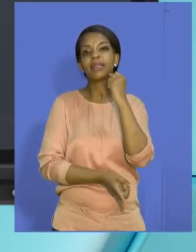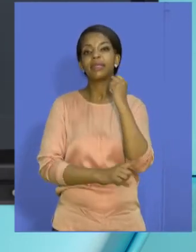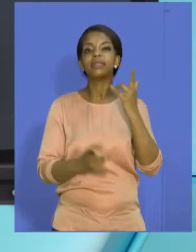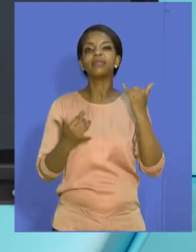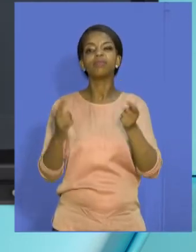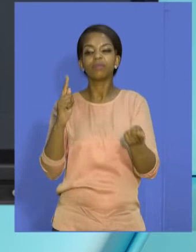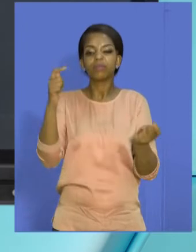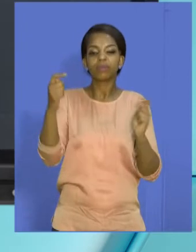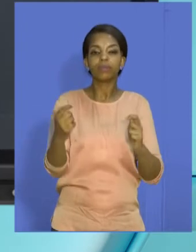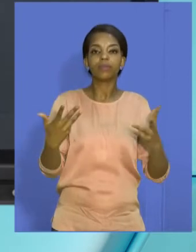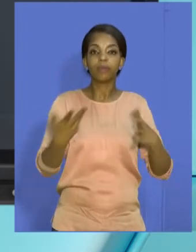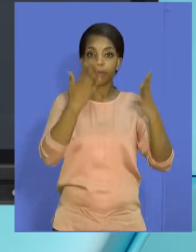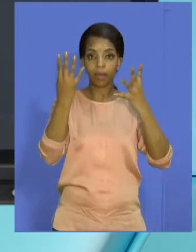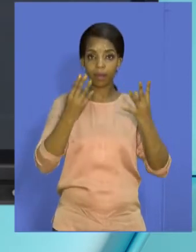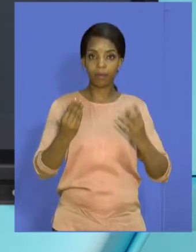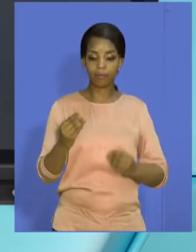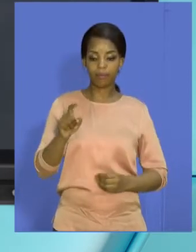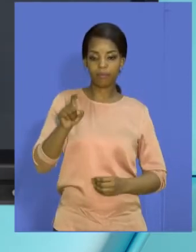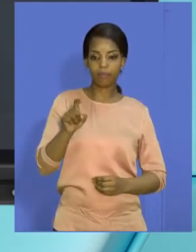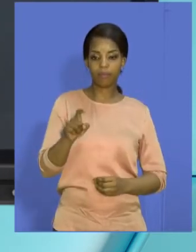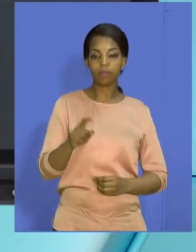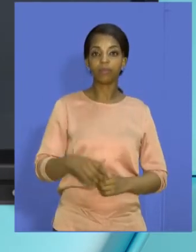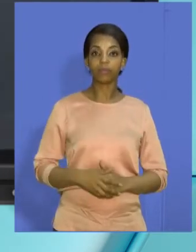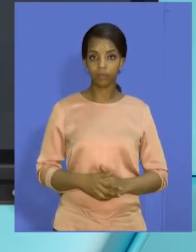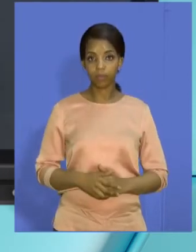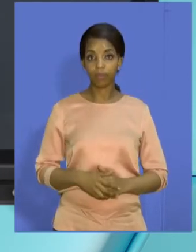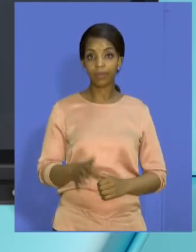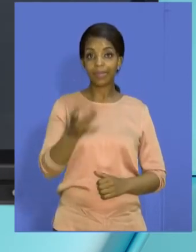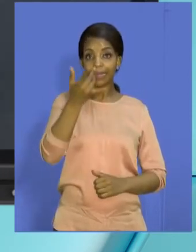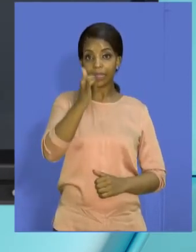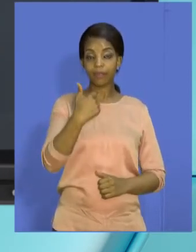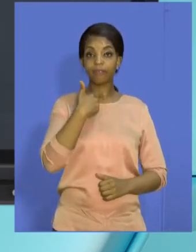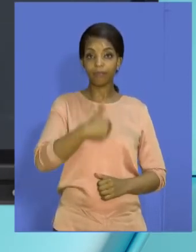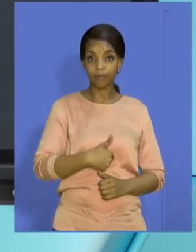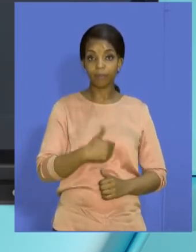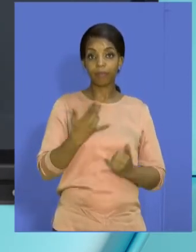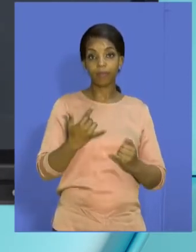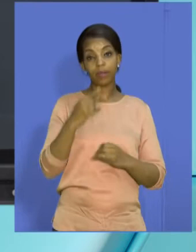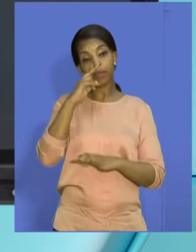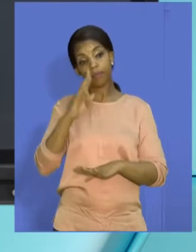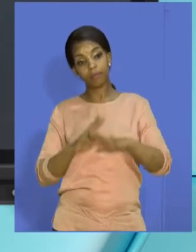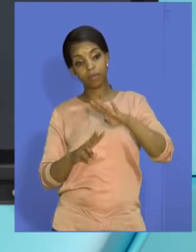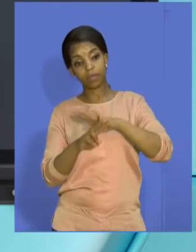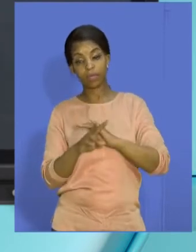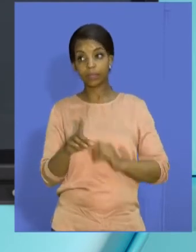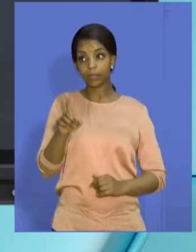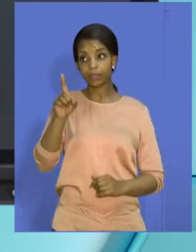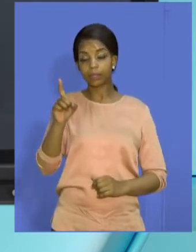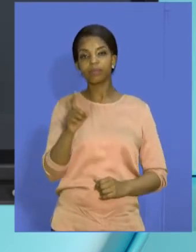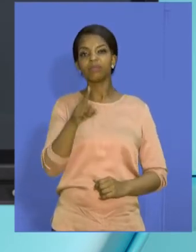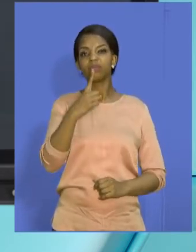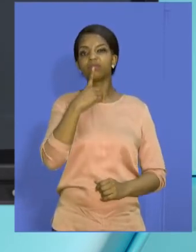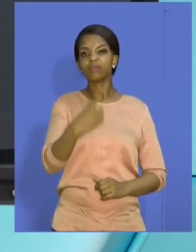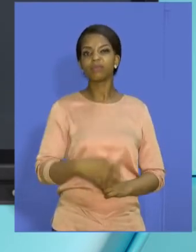of days that they're doing this? And if I was to predict here, then it would mean you will then know to say